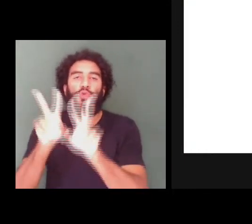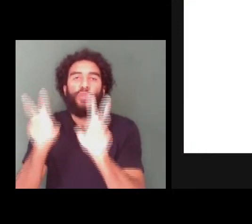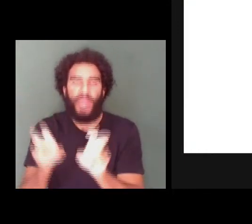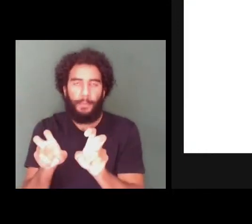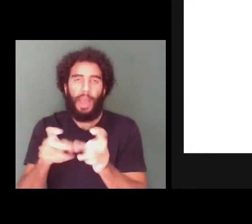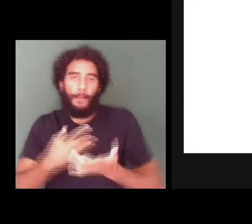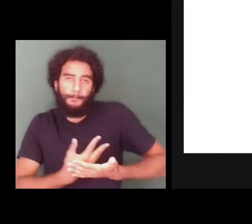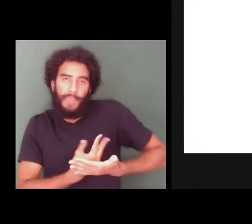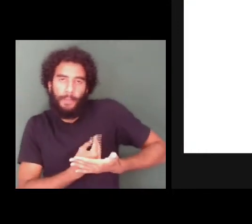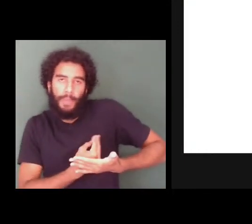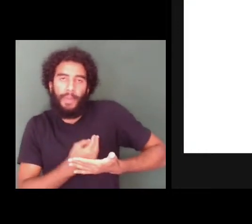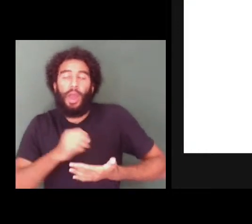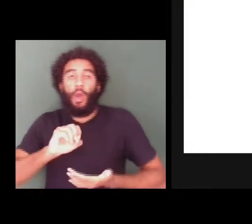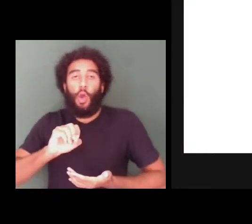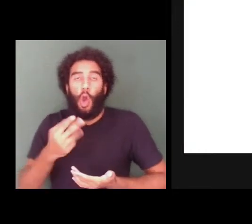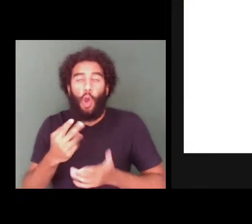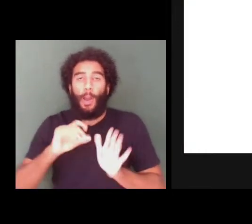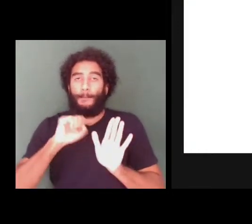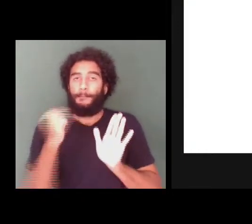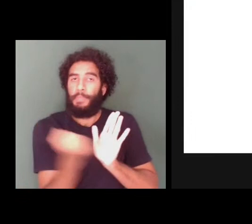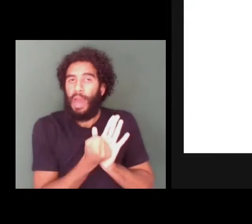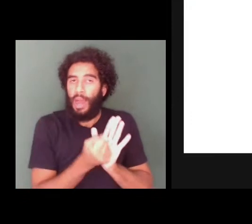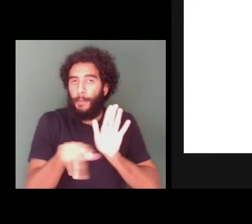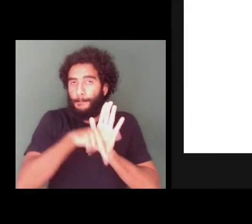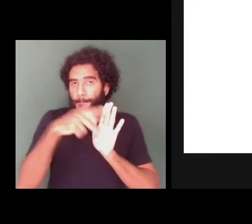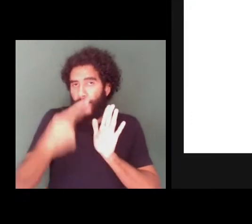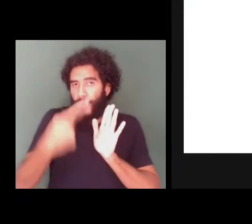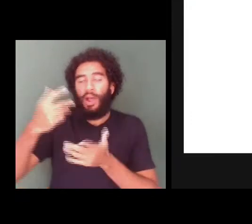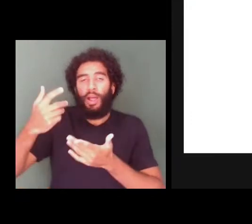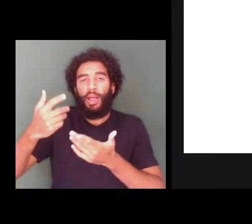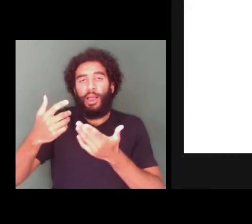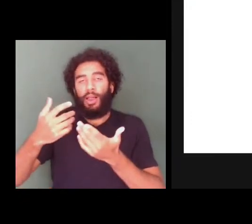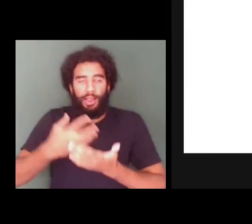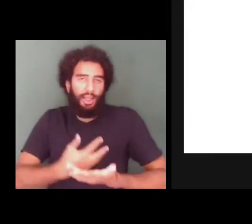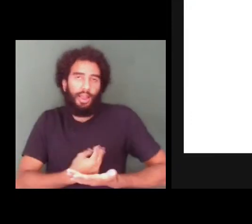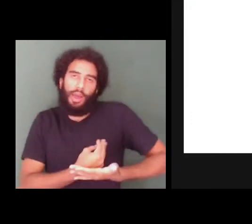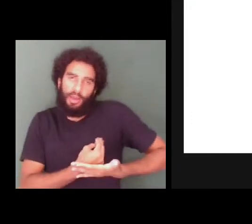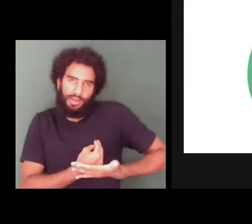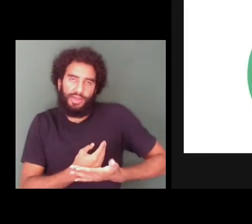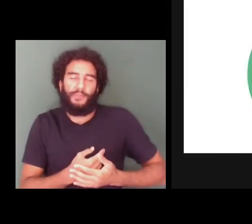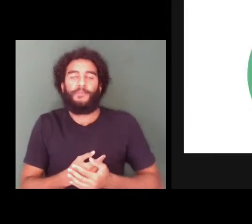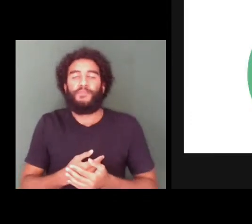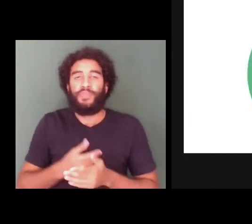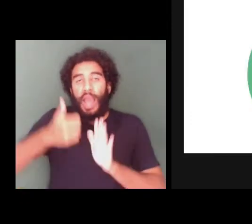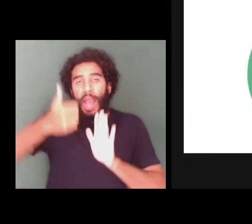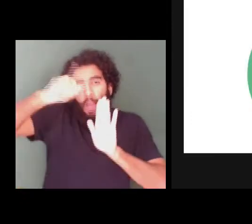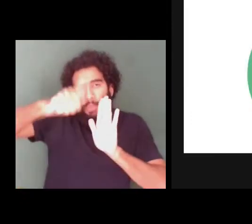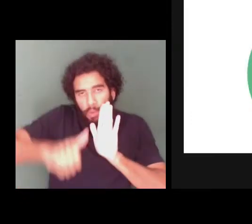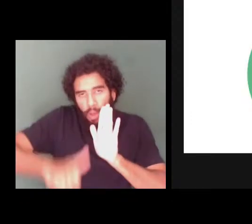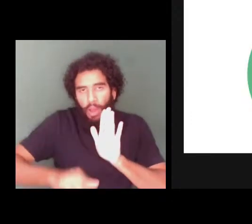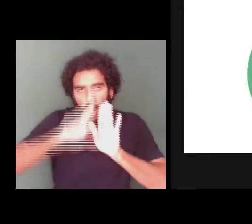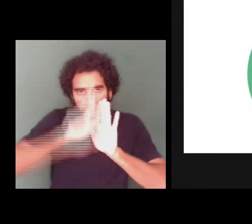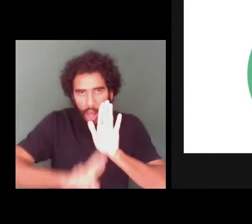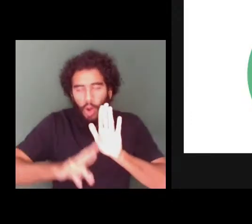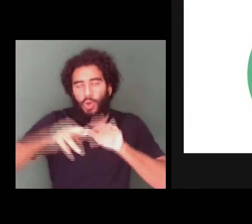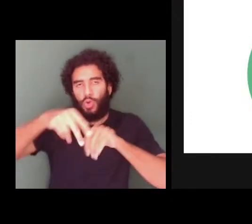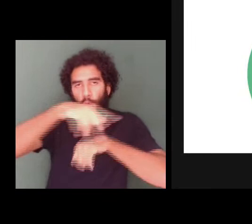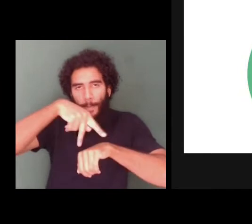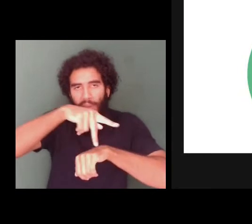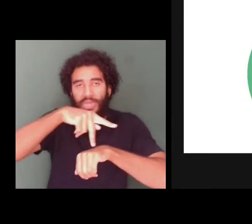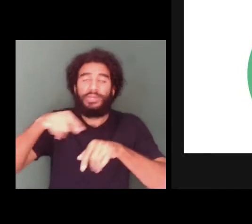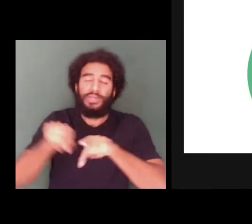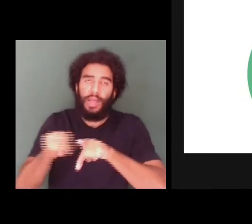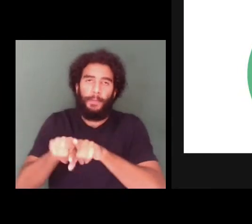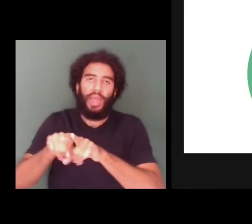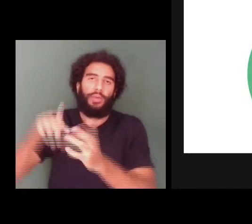and the multi-country report that I just talked about for what mothers are telling us about what's going on in social media. So what were the